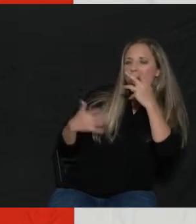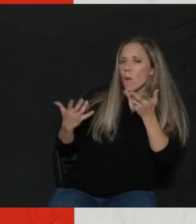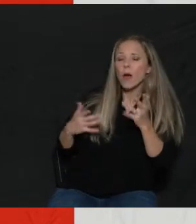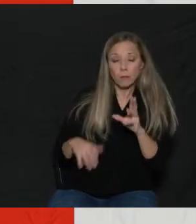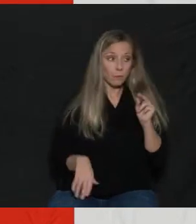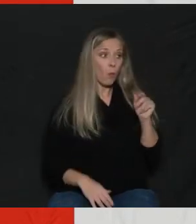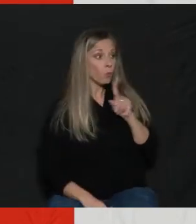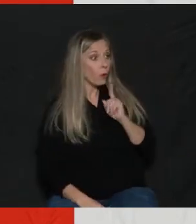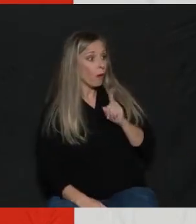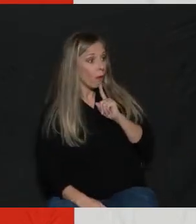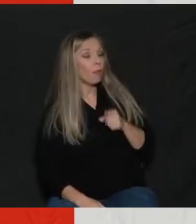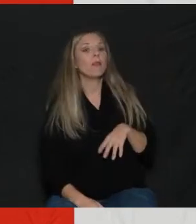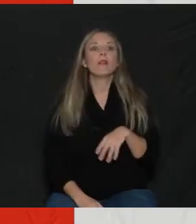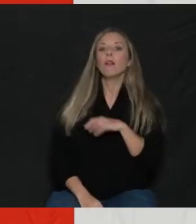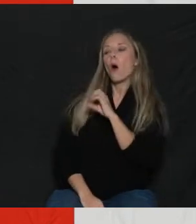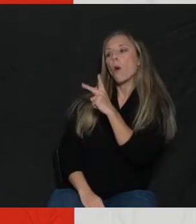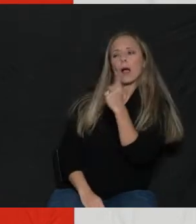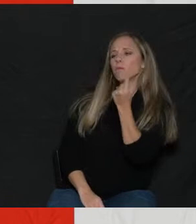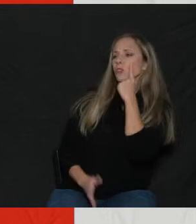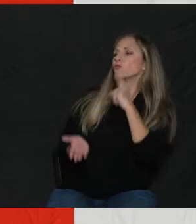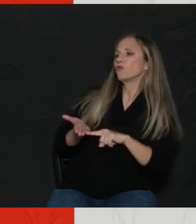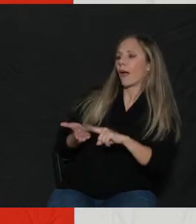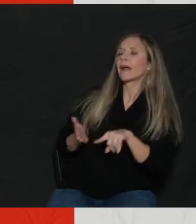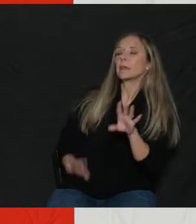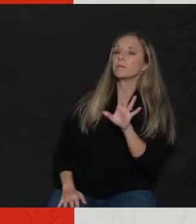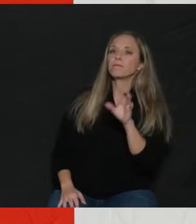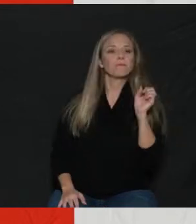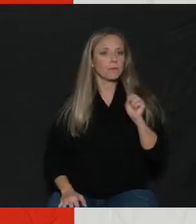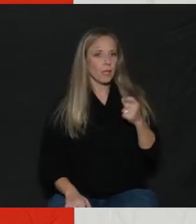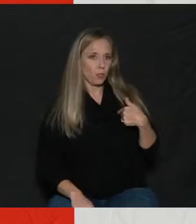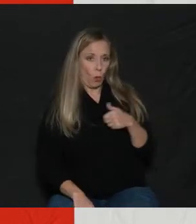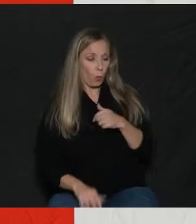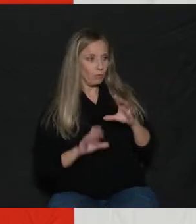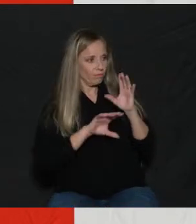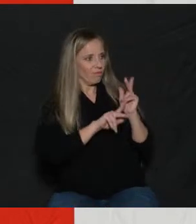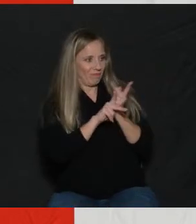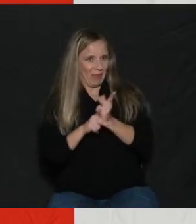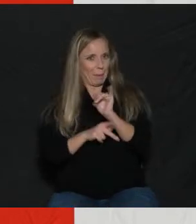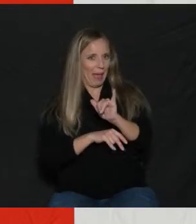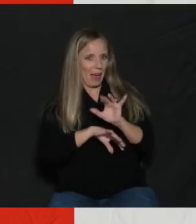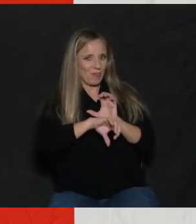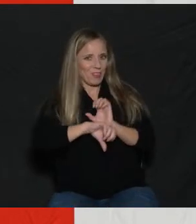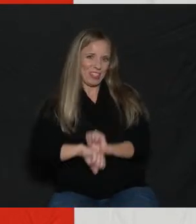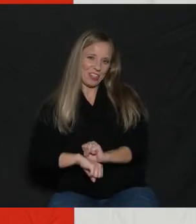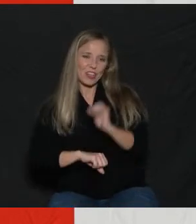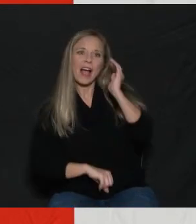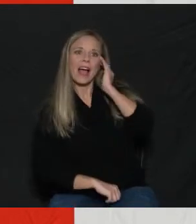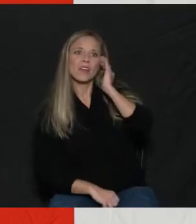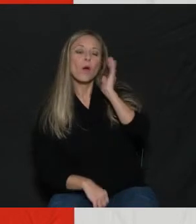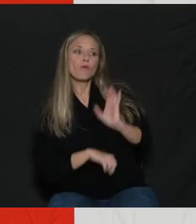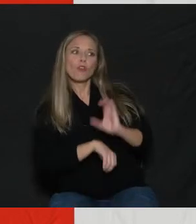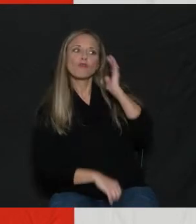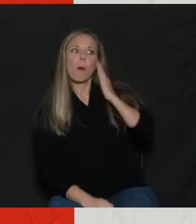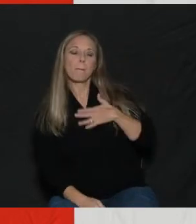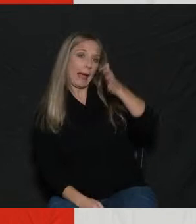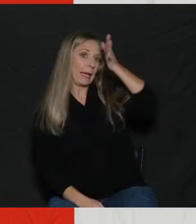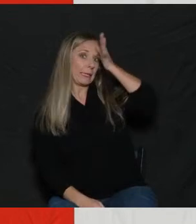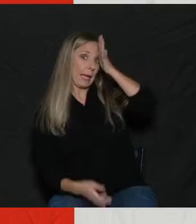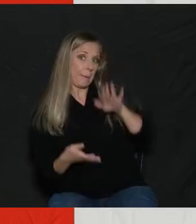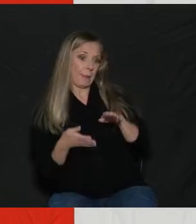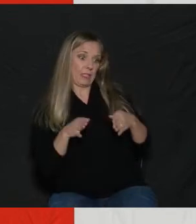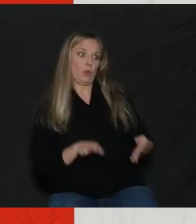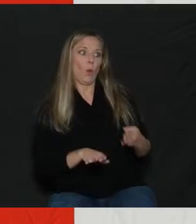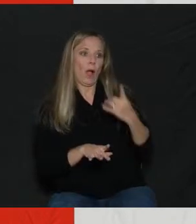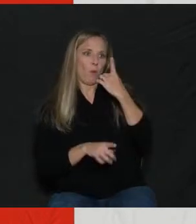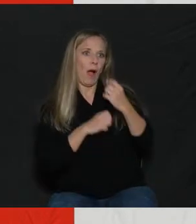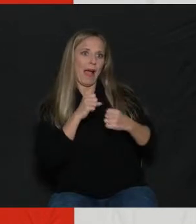real. And, but yeah, so we carried that on. So, you know, I'm sure that the church knows my dad passed away a year and a half ago.